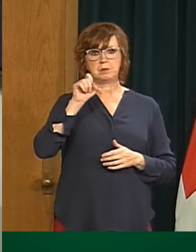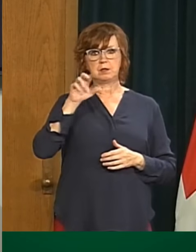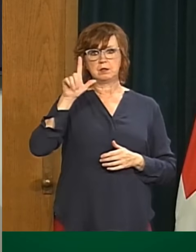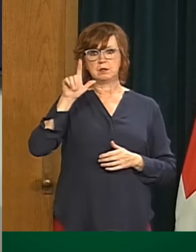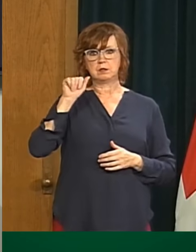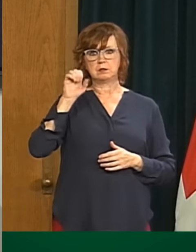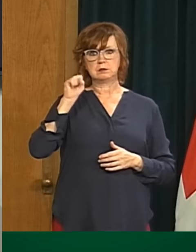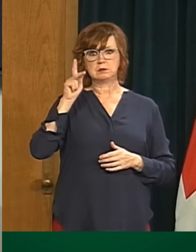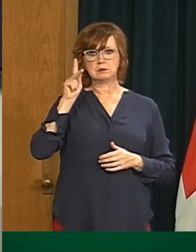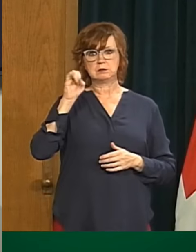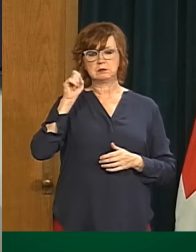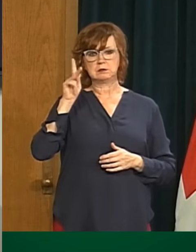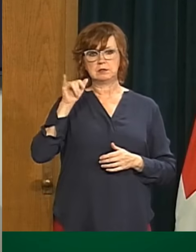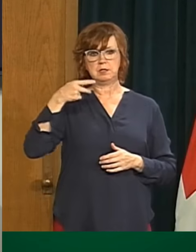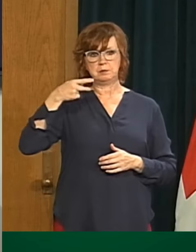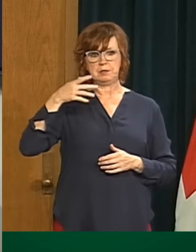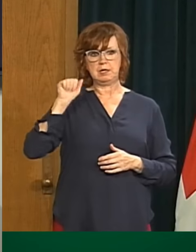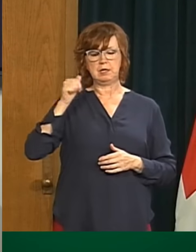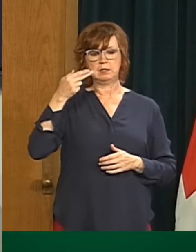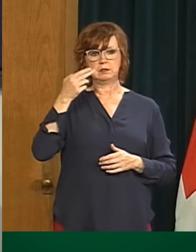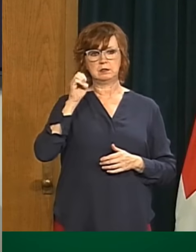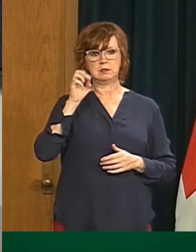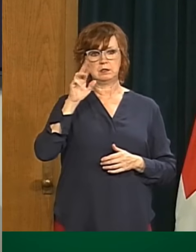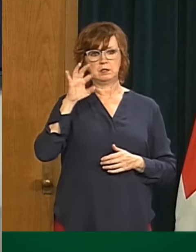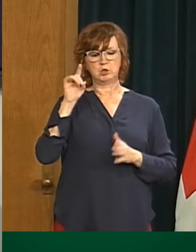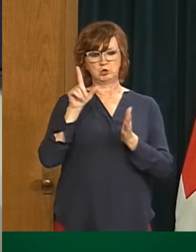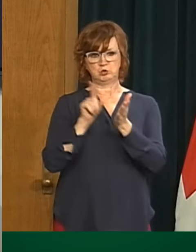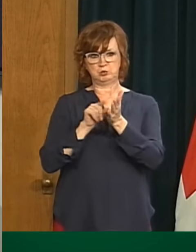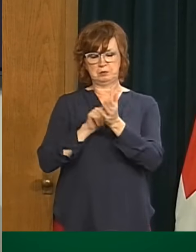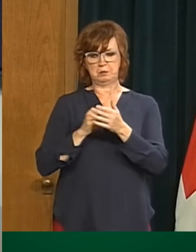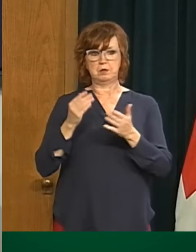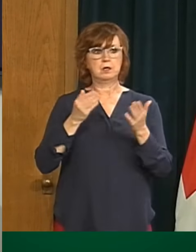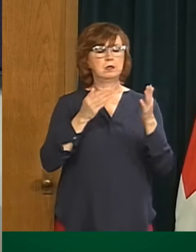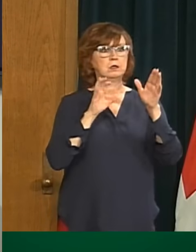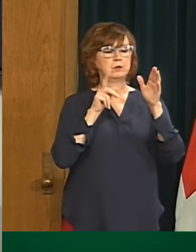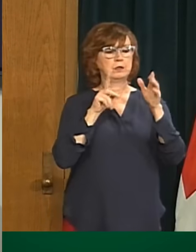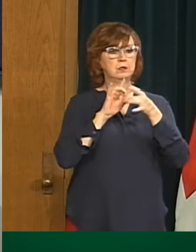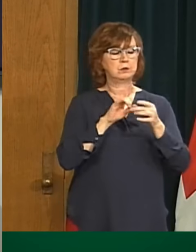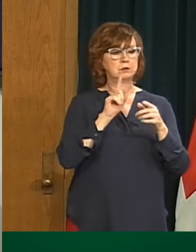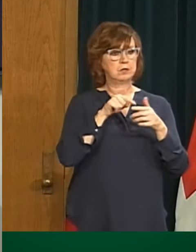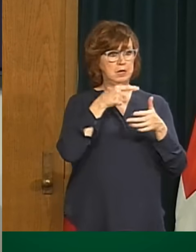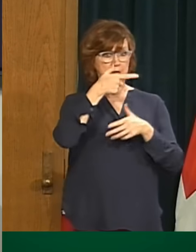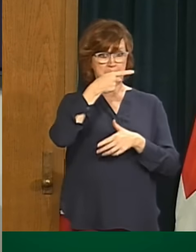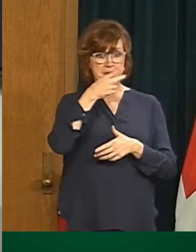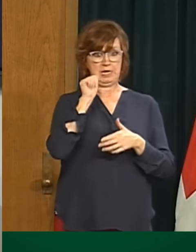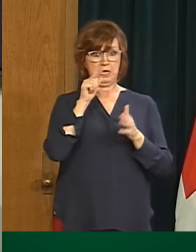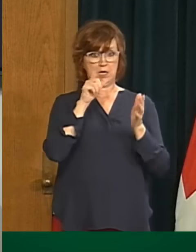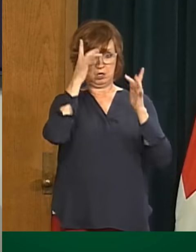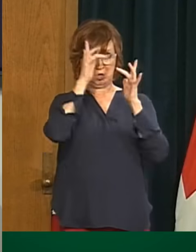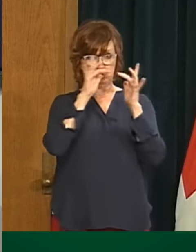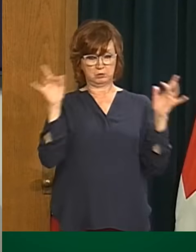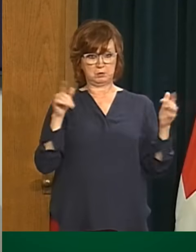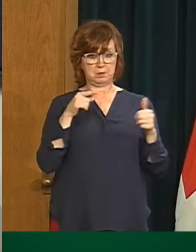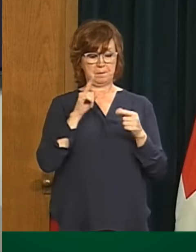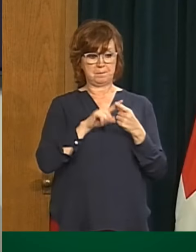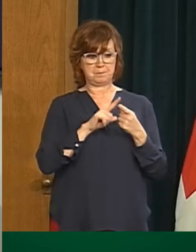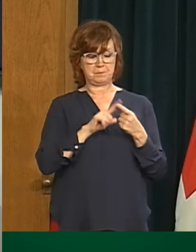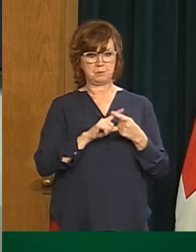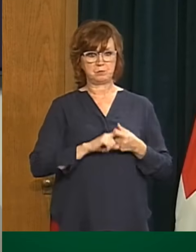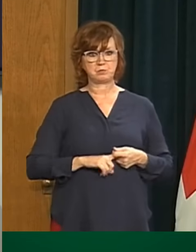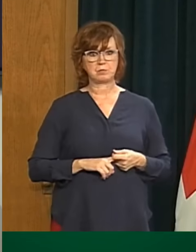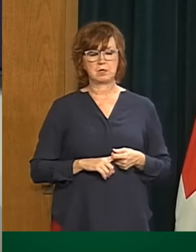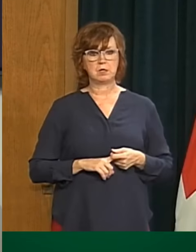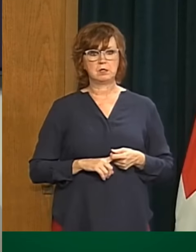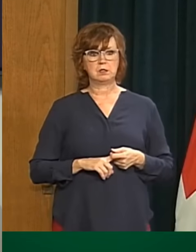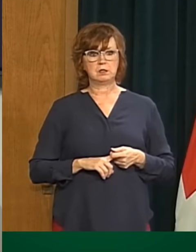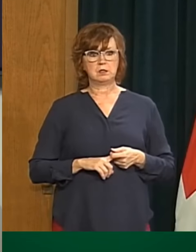the PA Herald. Hi, yeah, just another question about the Prince Albert Hospital. With